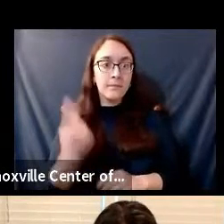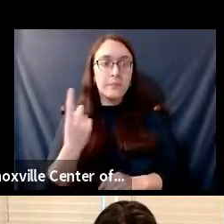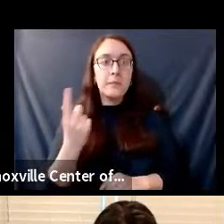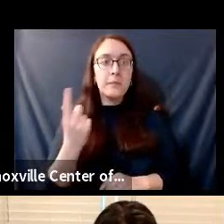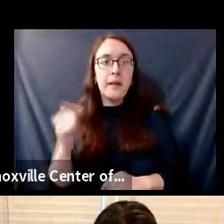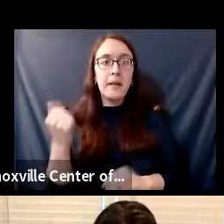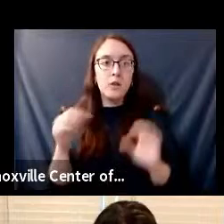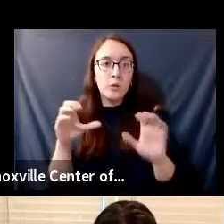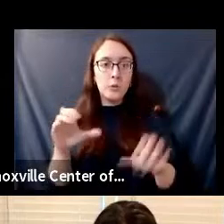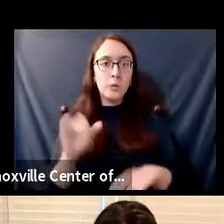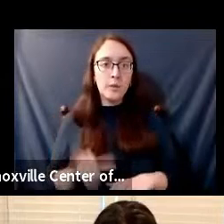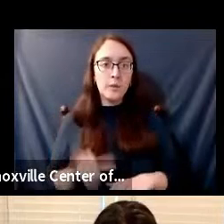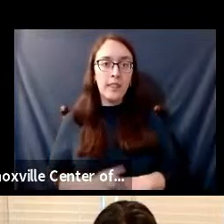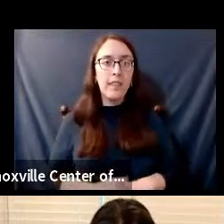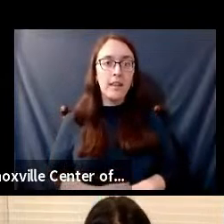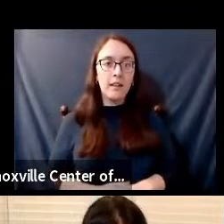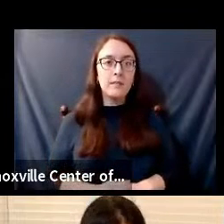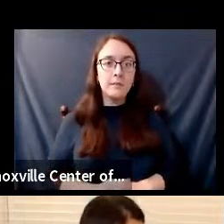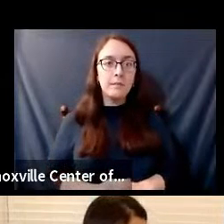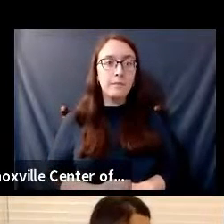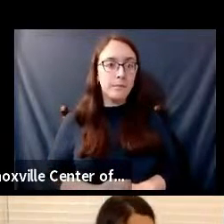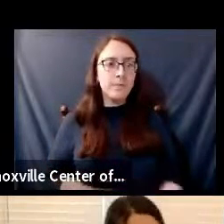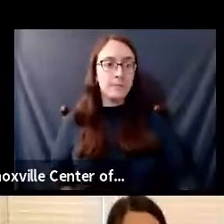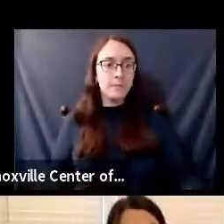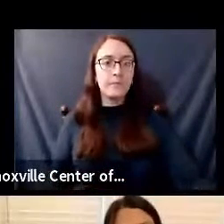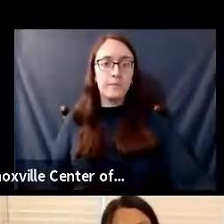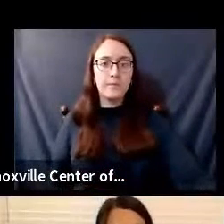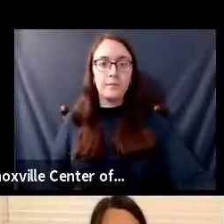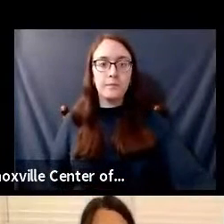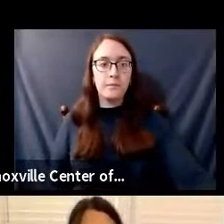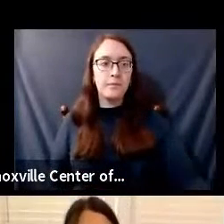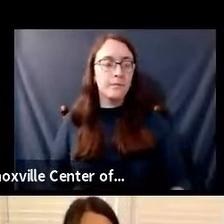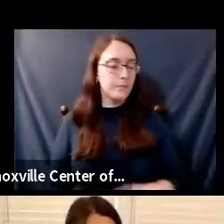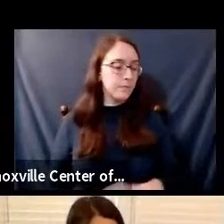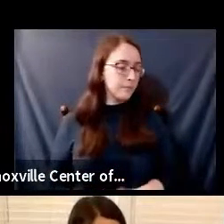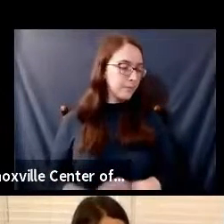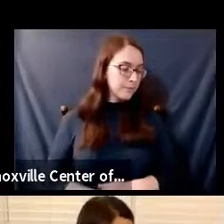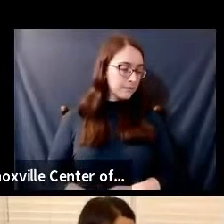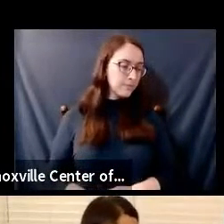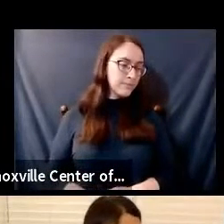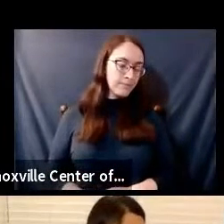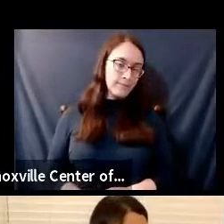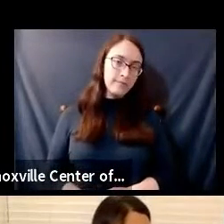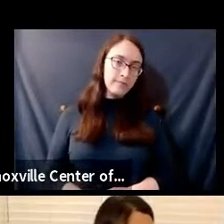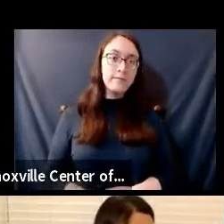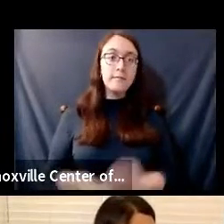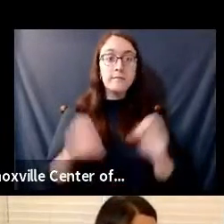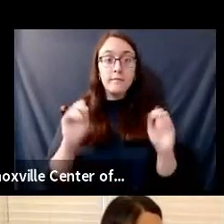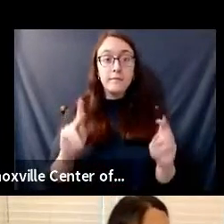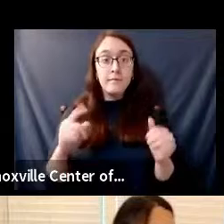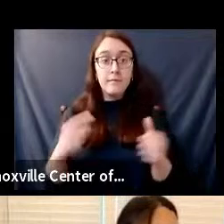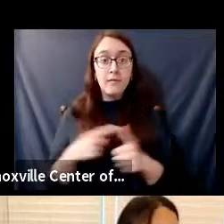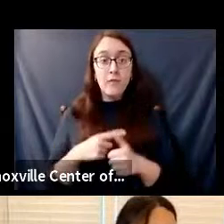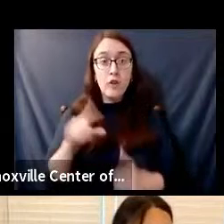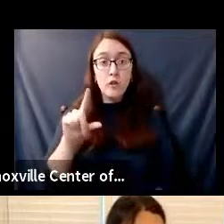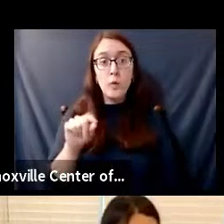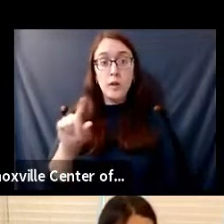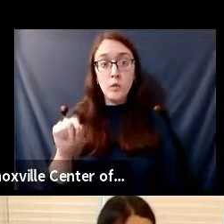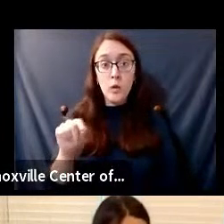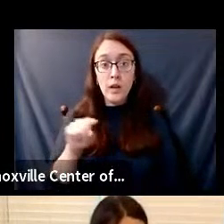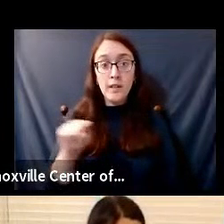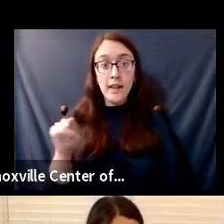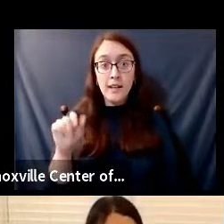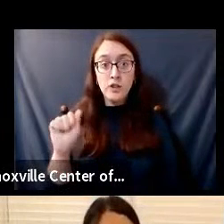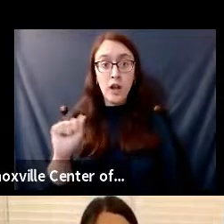that, so, Okay. so there we go. So I guess the first one, the 2020-A, I